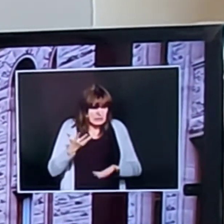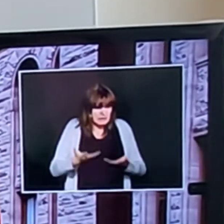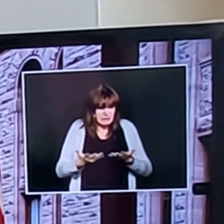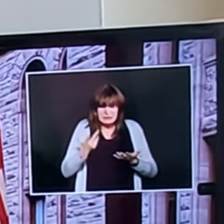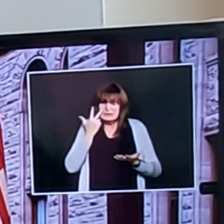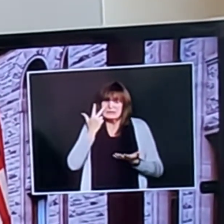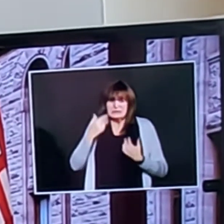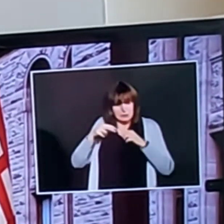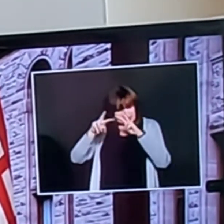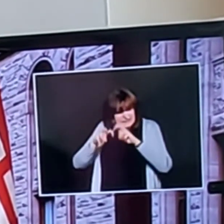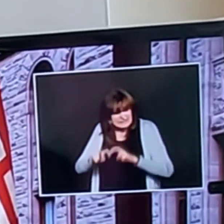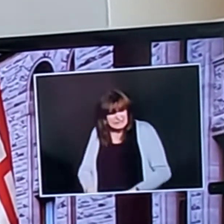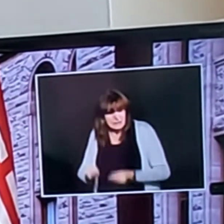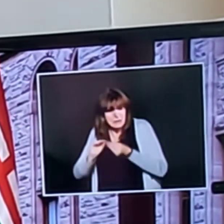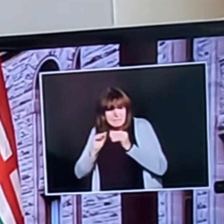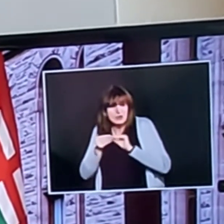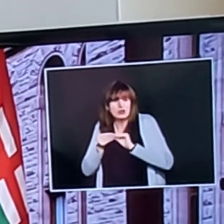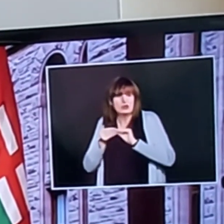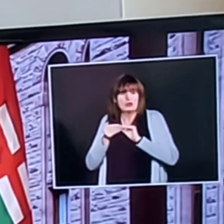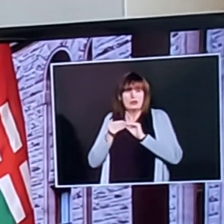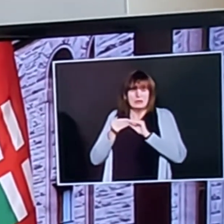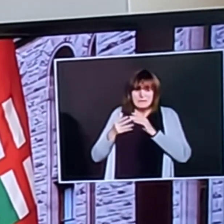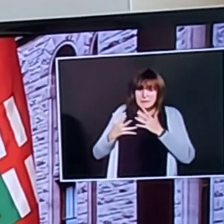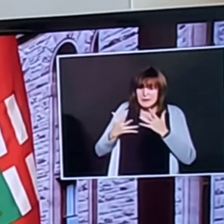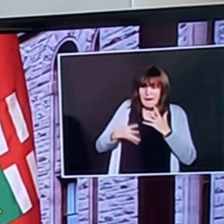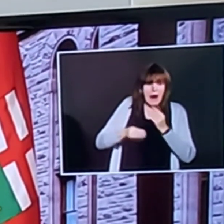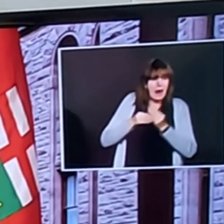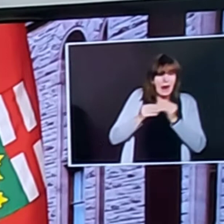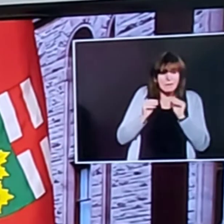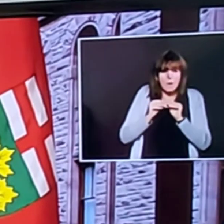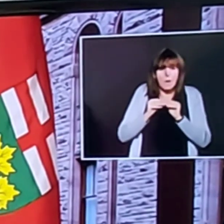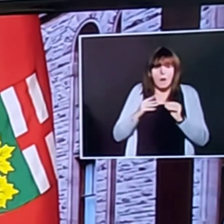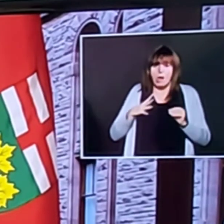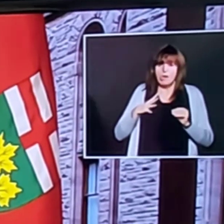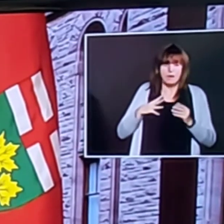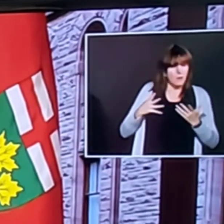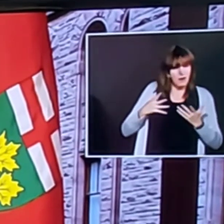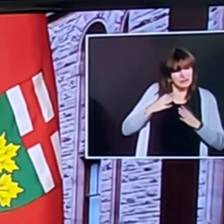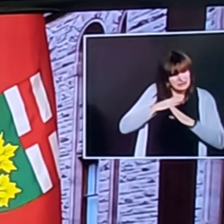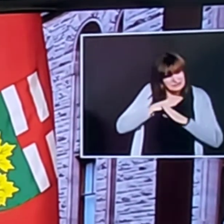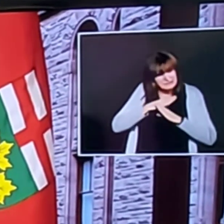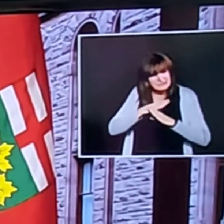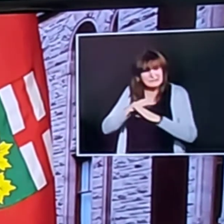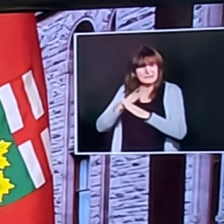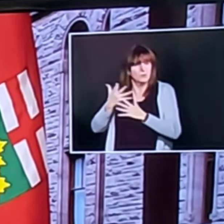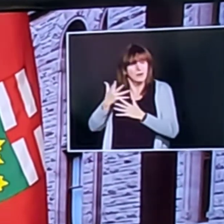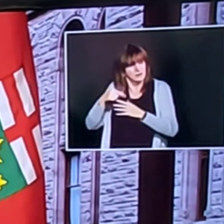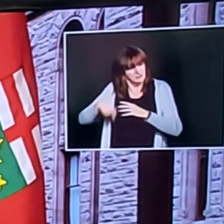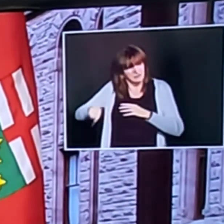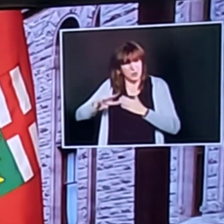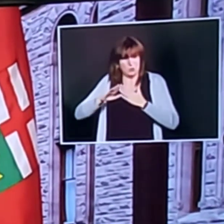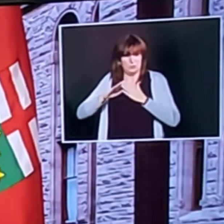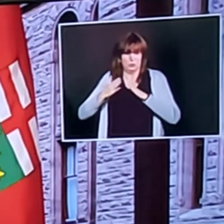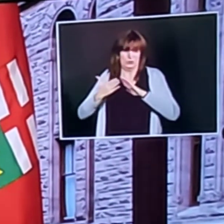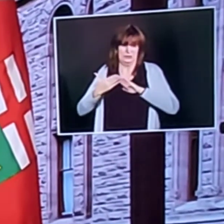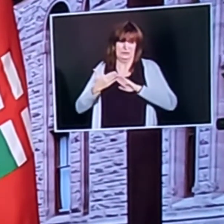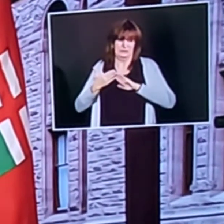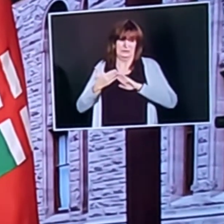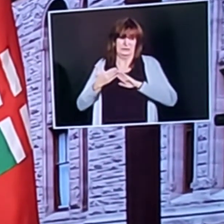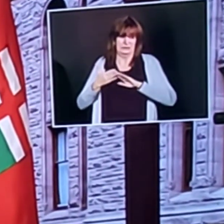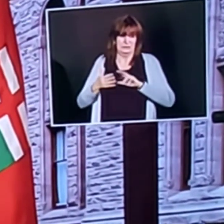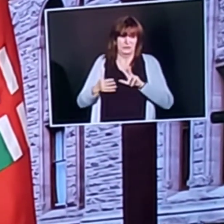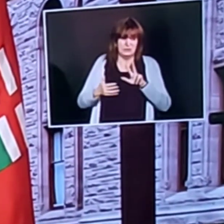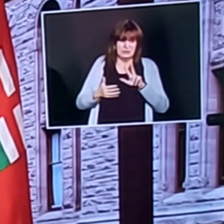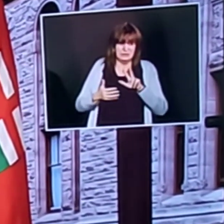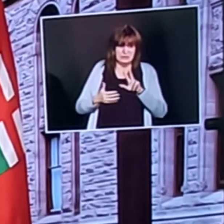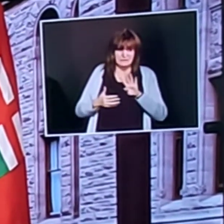to add further protection around our schools for the high levels of community transmission we're not talking about three or four percent in the community we're talking at least seven